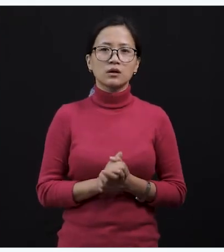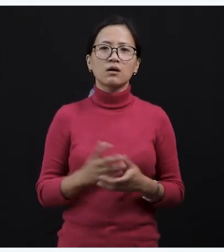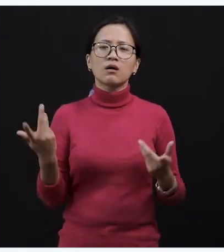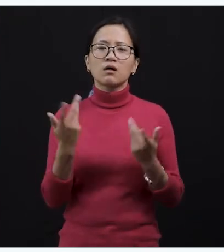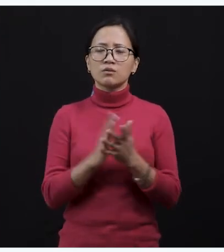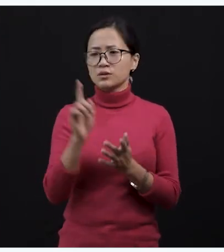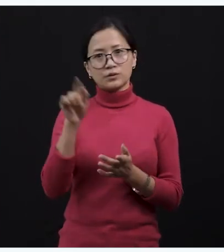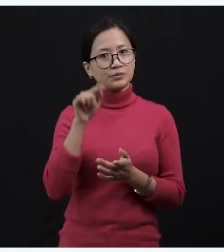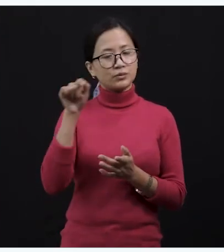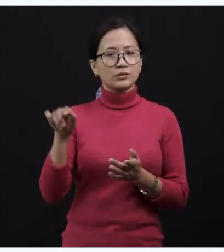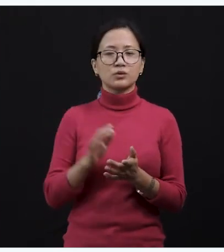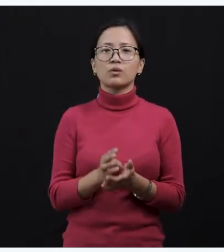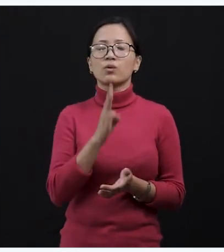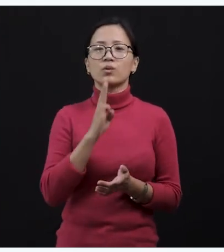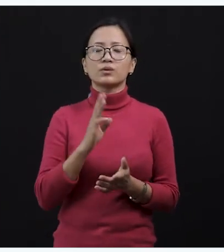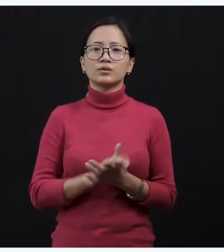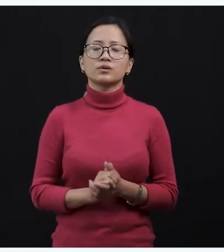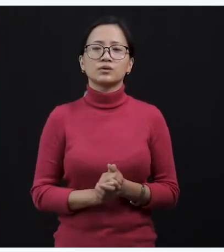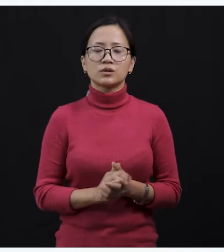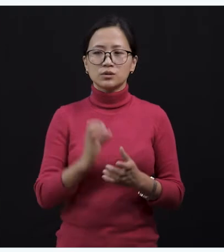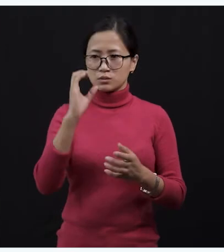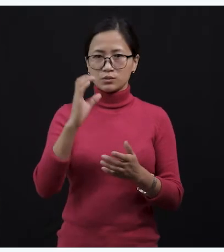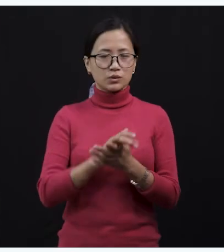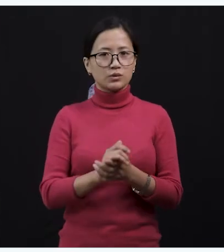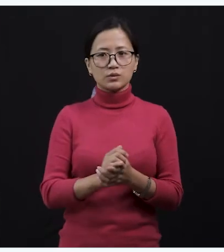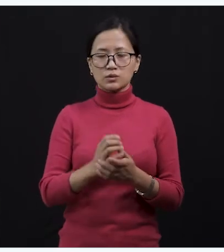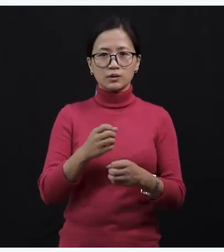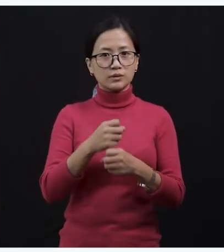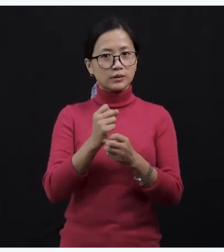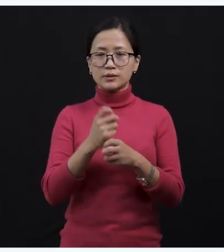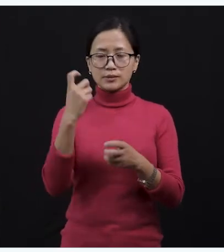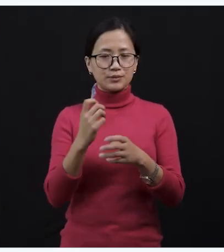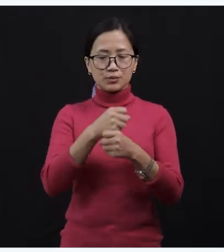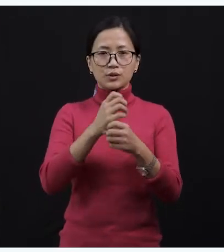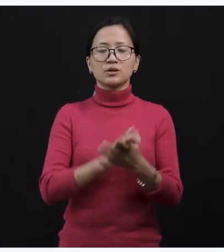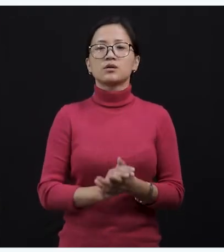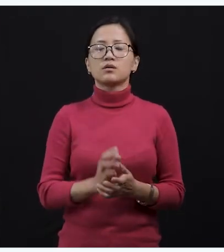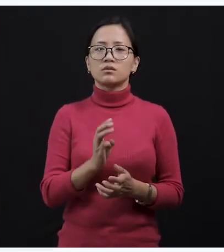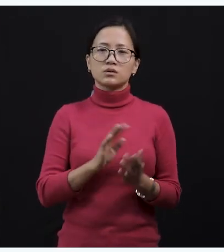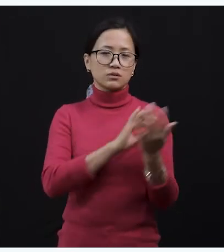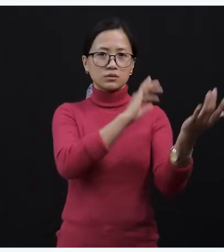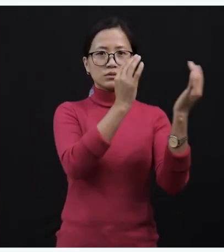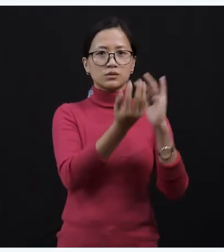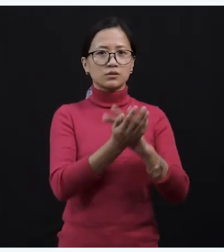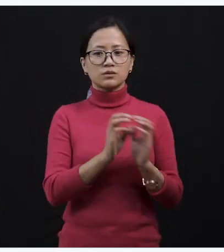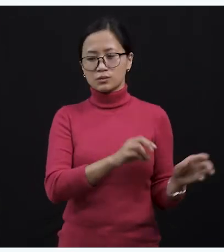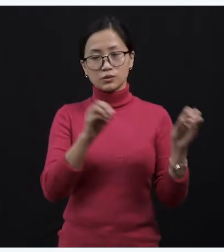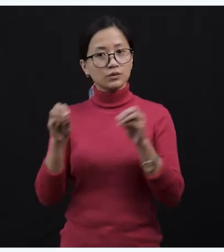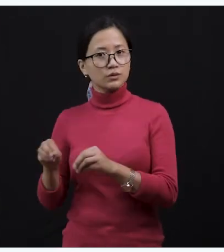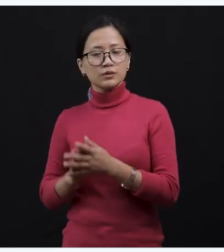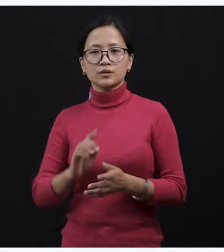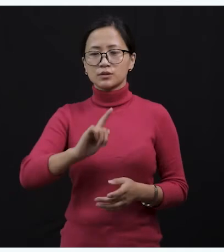how many percent of water is composed in our earth, right? So moving